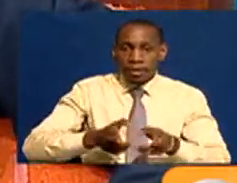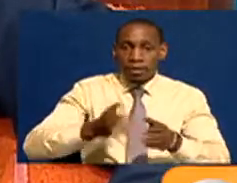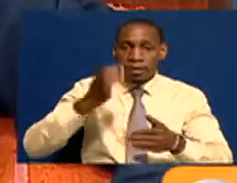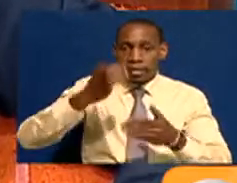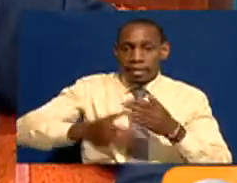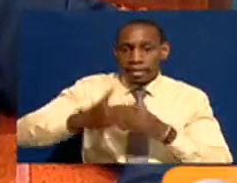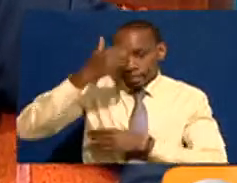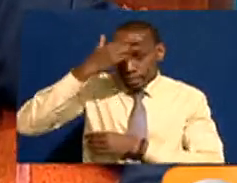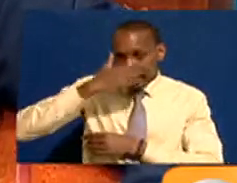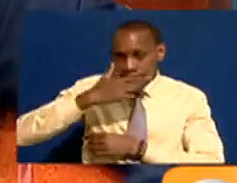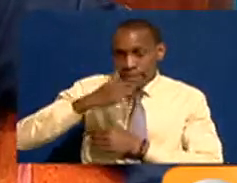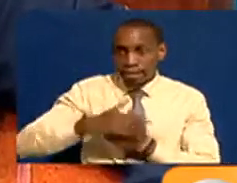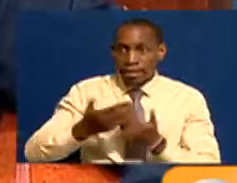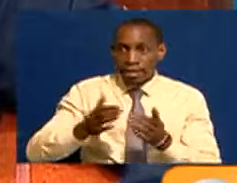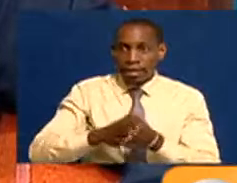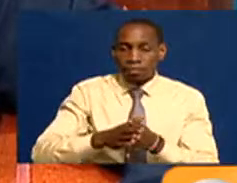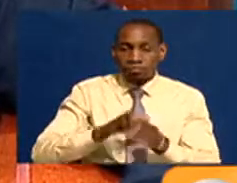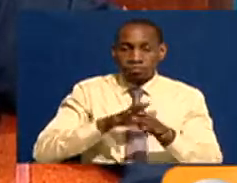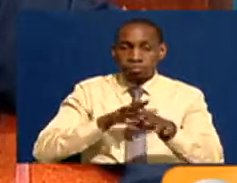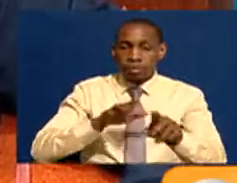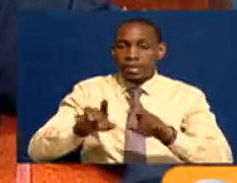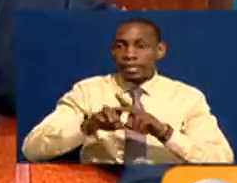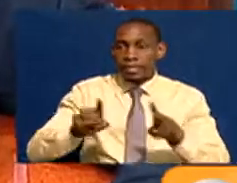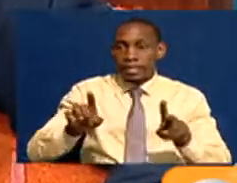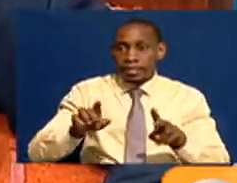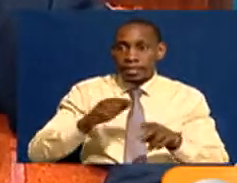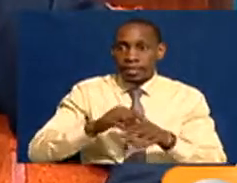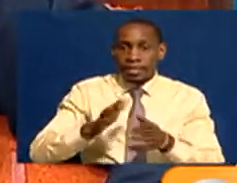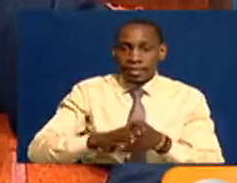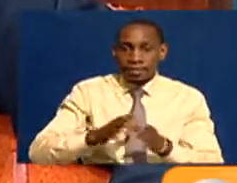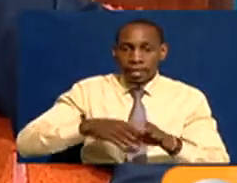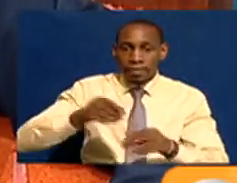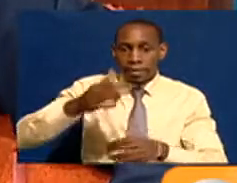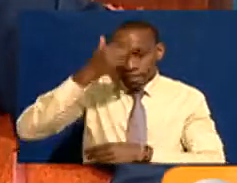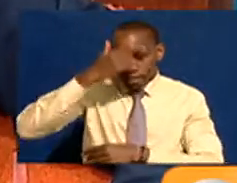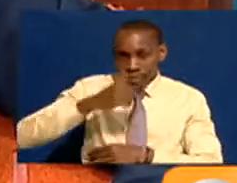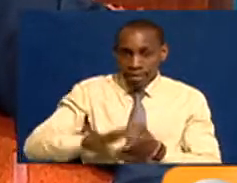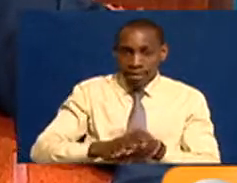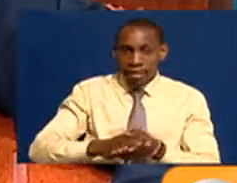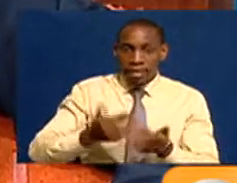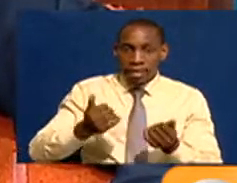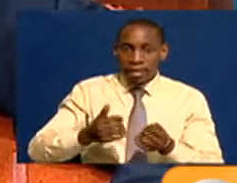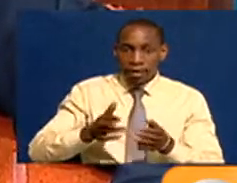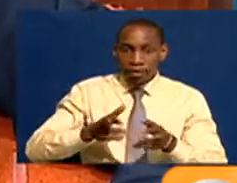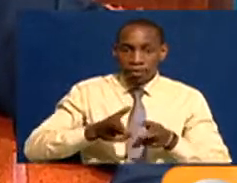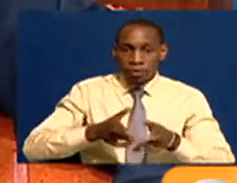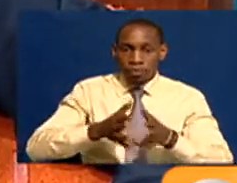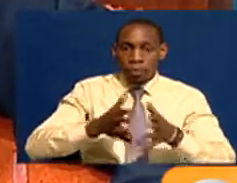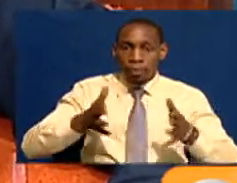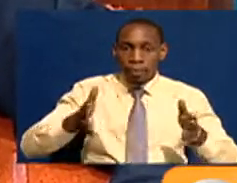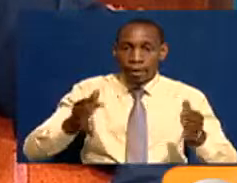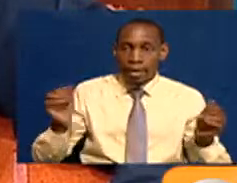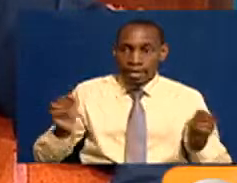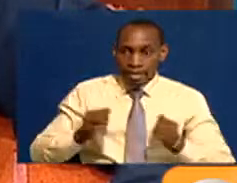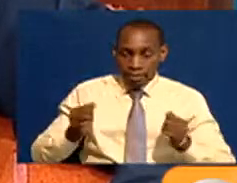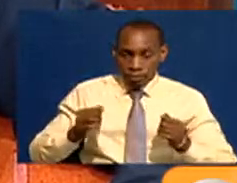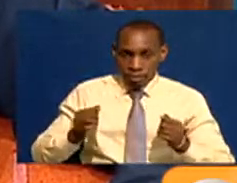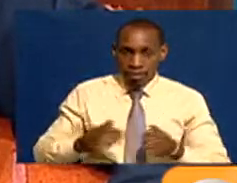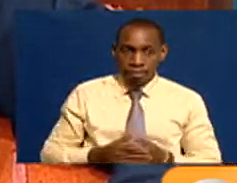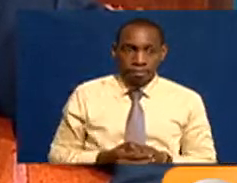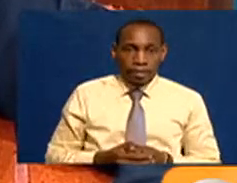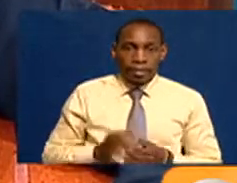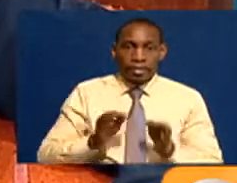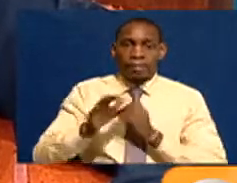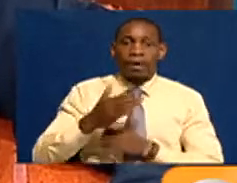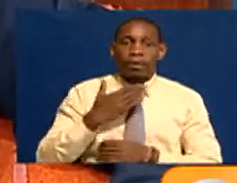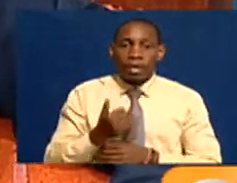Thika. So after that, the traffic now begins to build as you exit from Thika. You know the road is now being extended to Nanyuki and so forth. If we